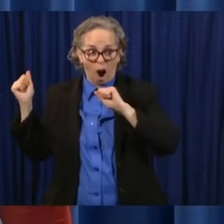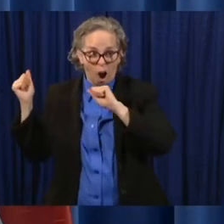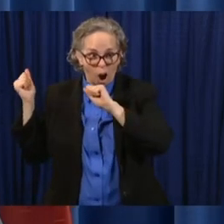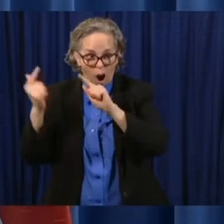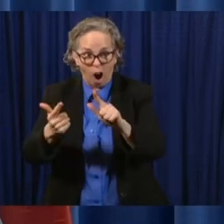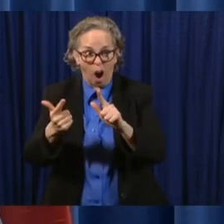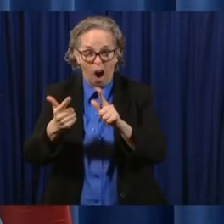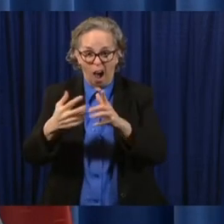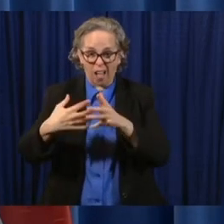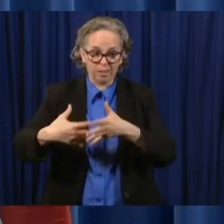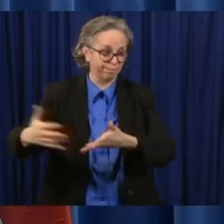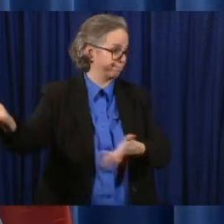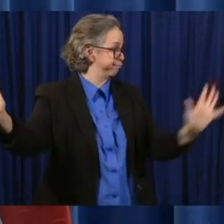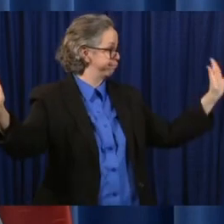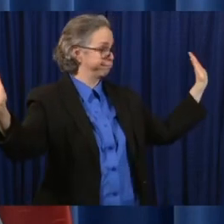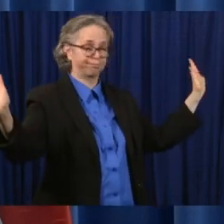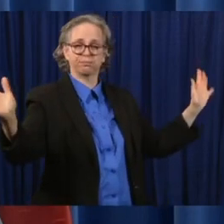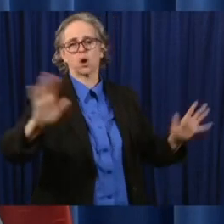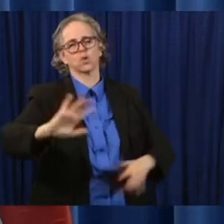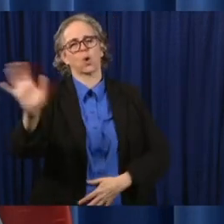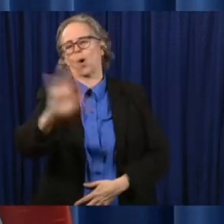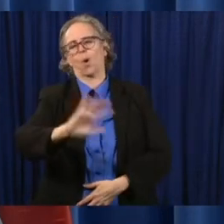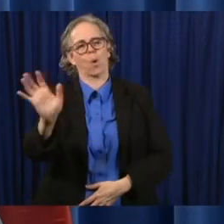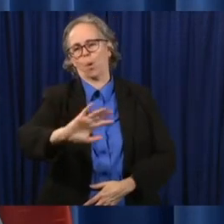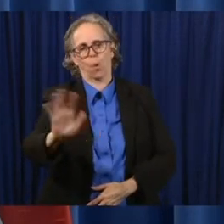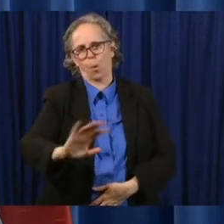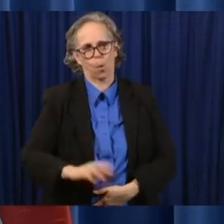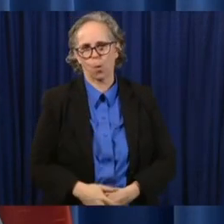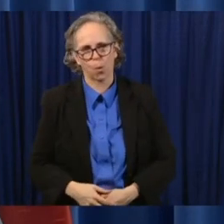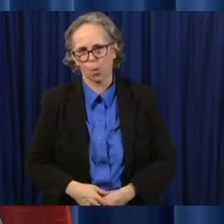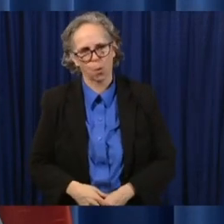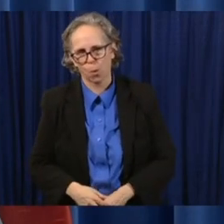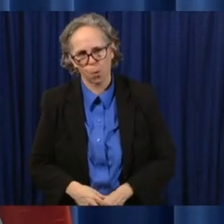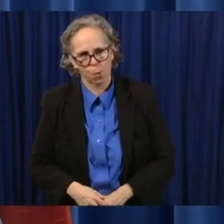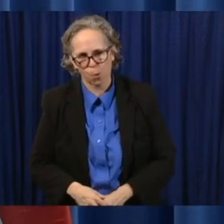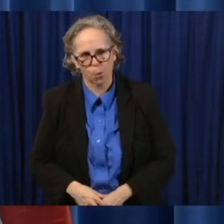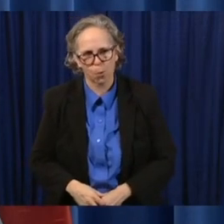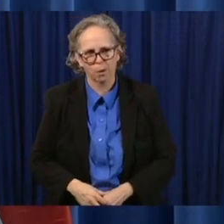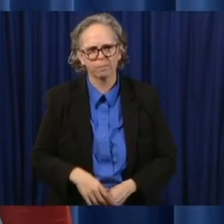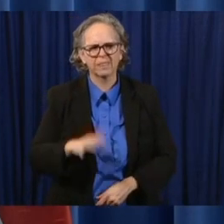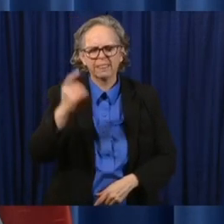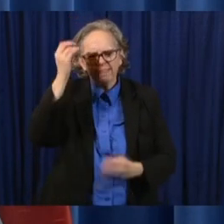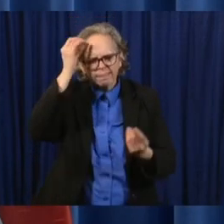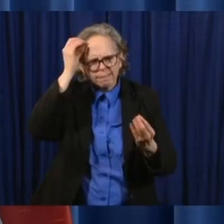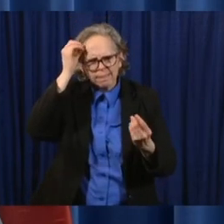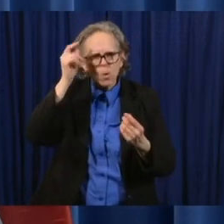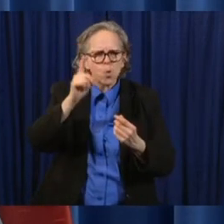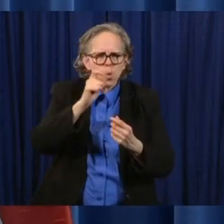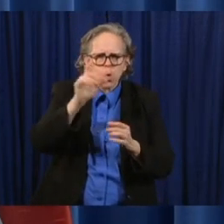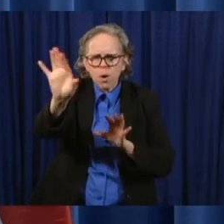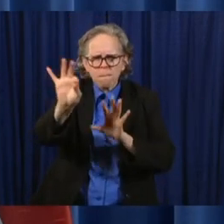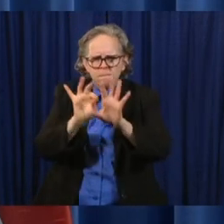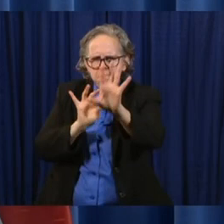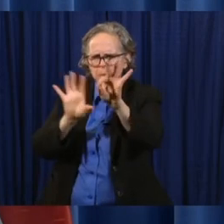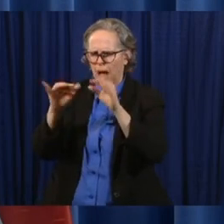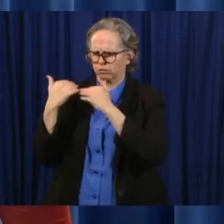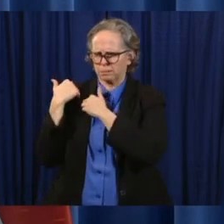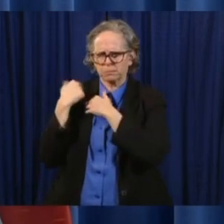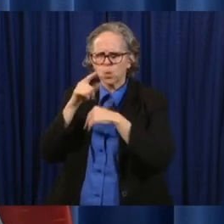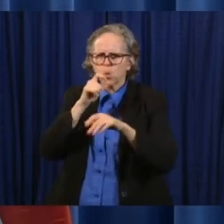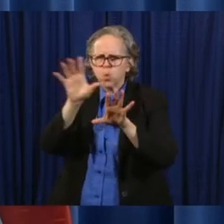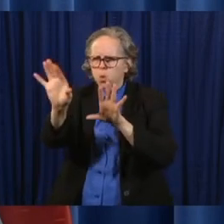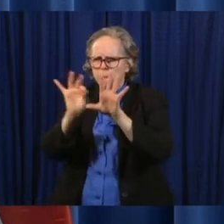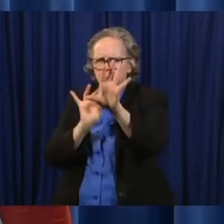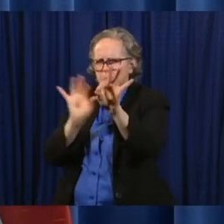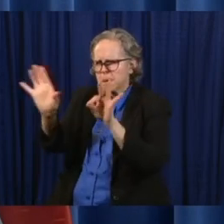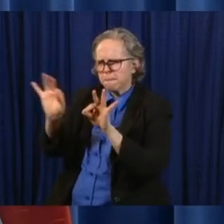in a certain category comes out. What we're doing is trying to do this very thoughtfully. At the same time, we're doing everything we can to protect